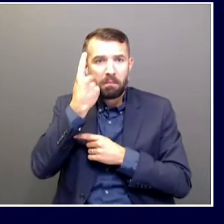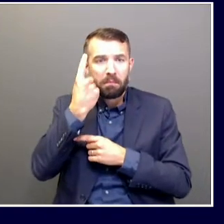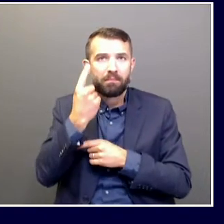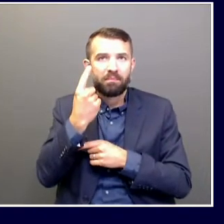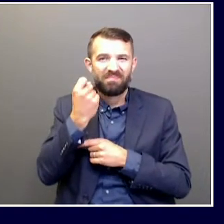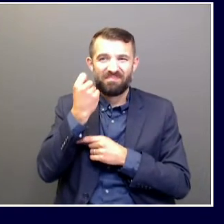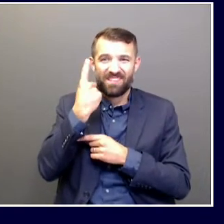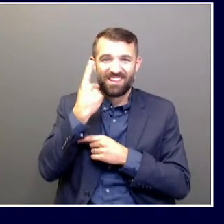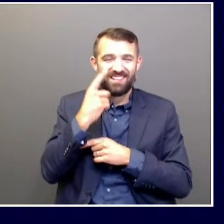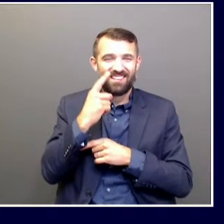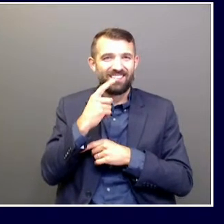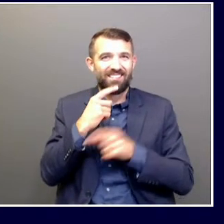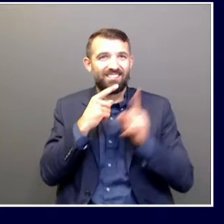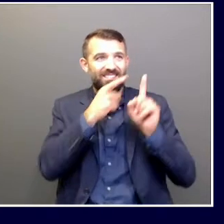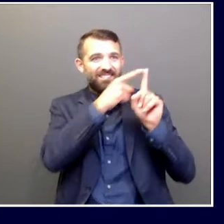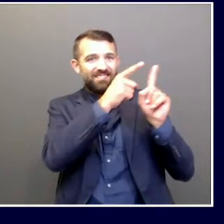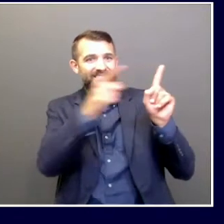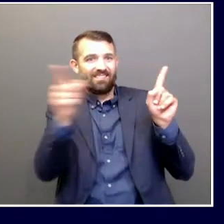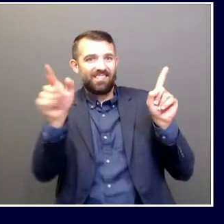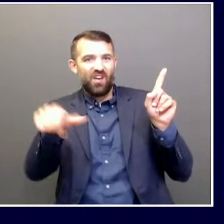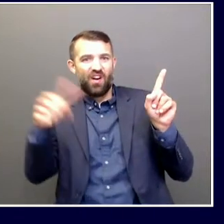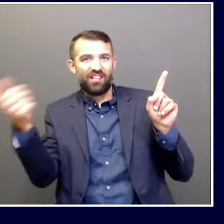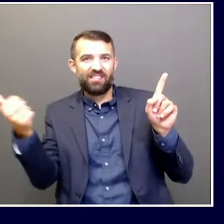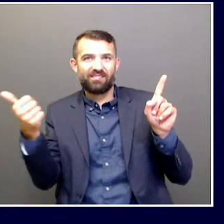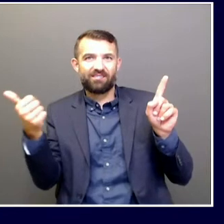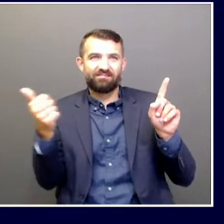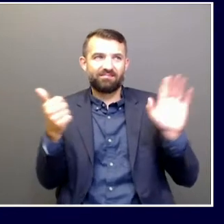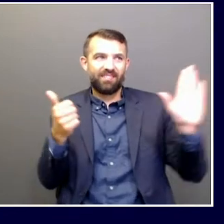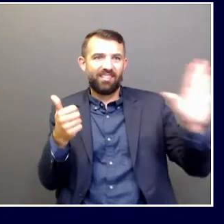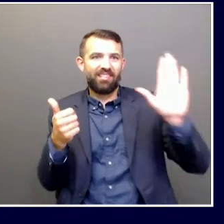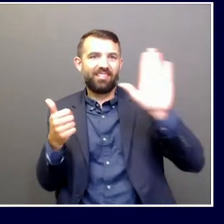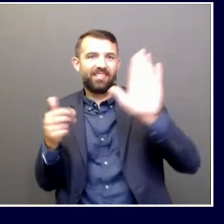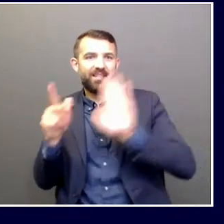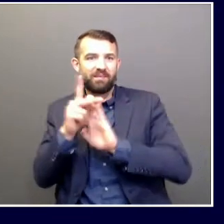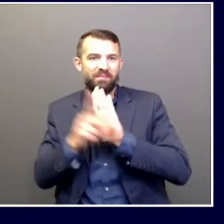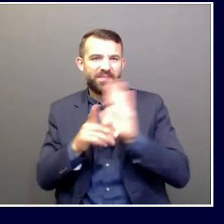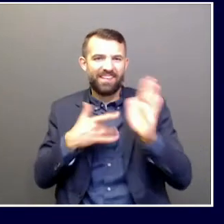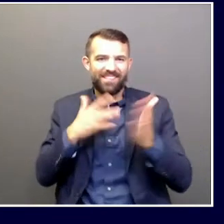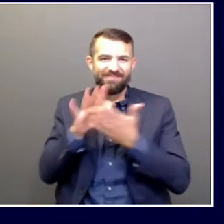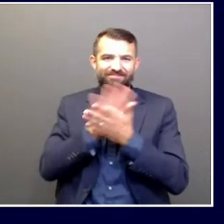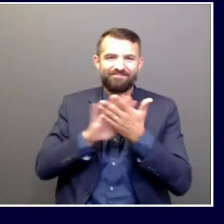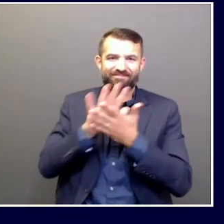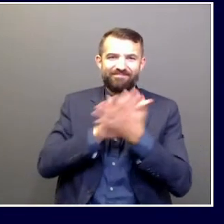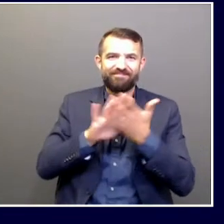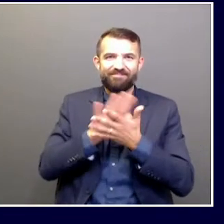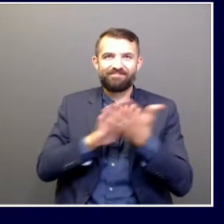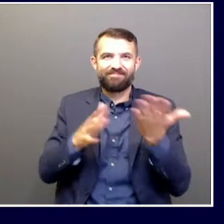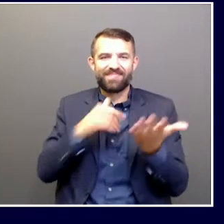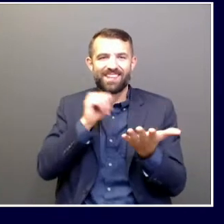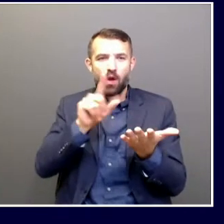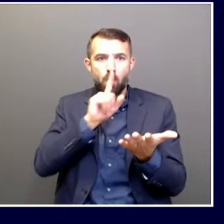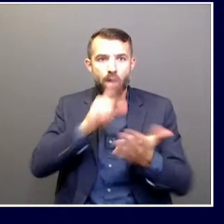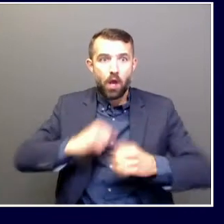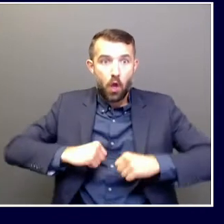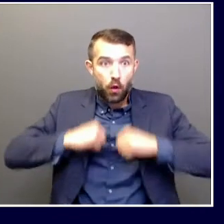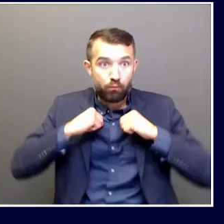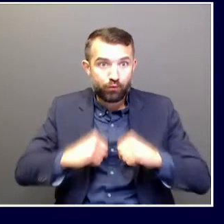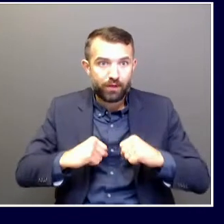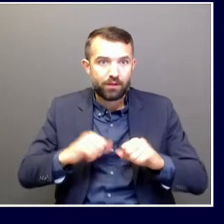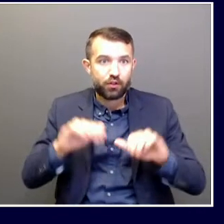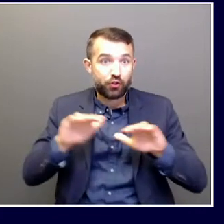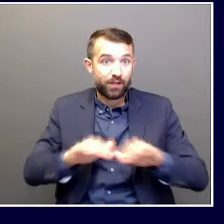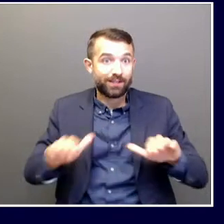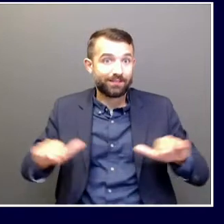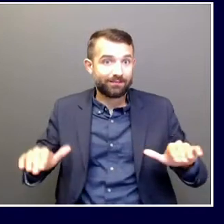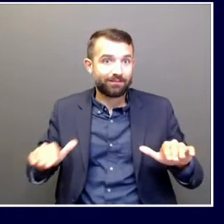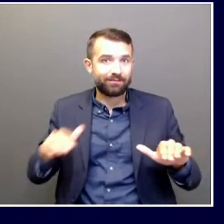the childcare centers have been putting into place. They feel that it's not protective enough of these young kids who they feel are very vulnerable. I know